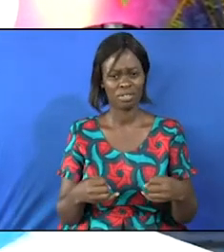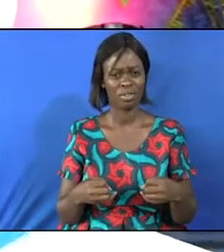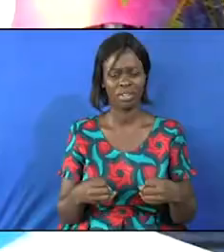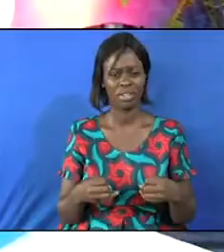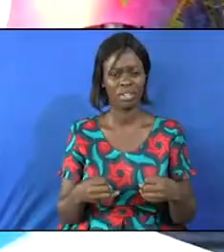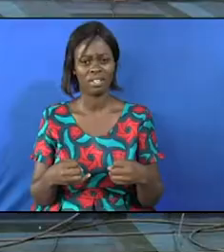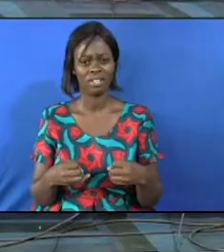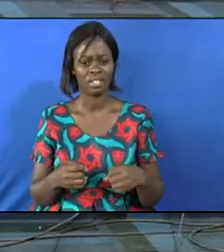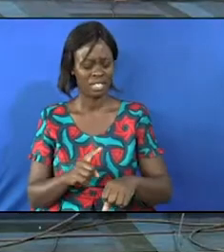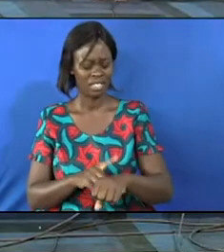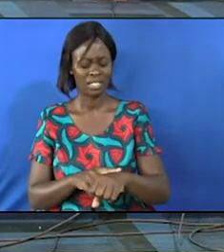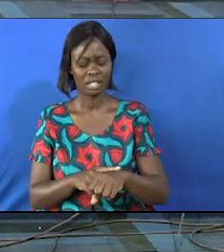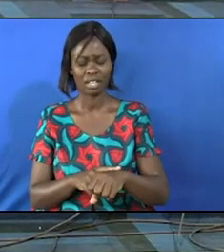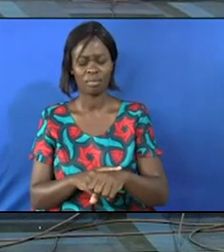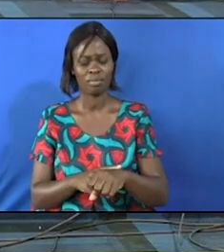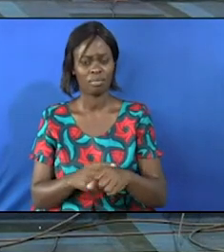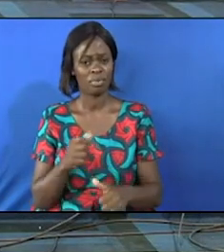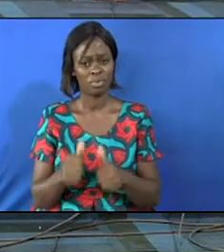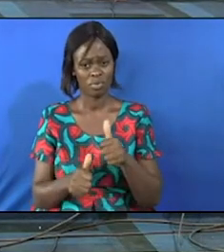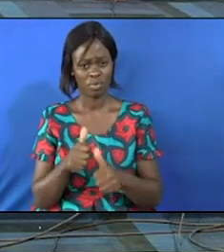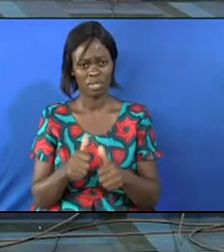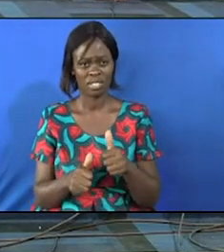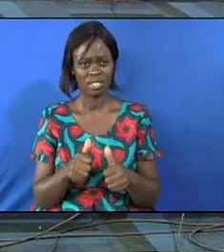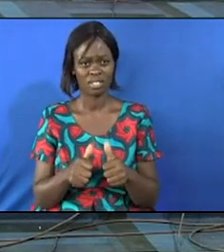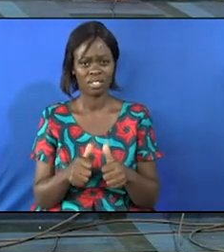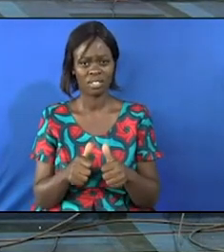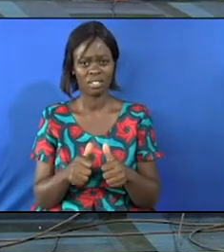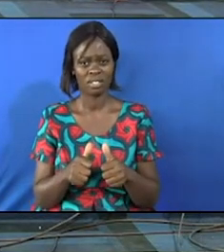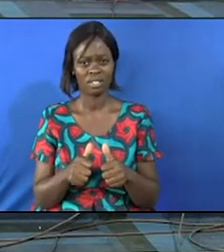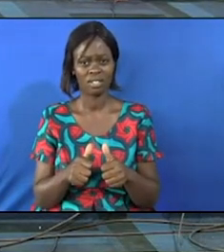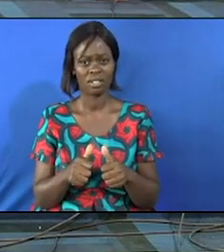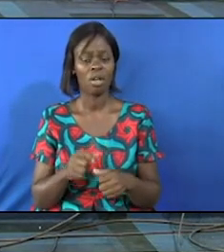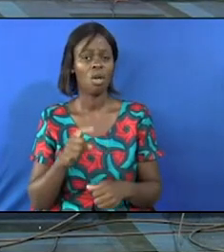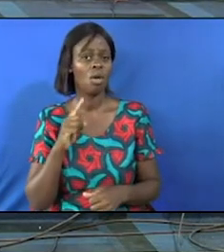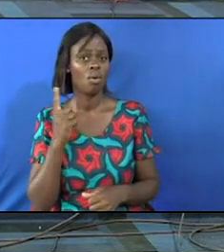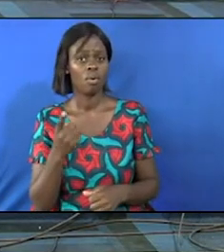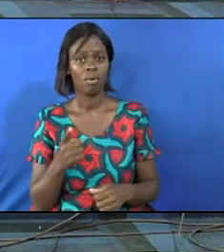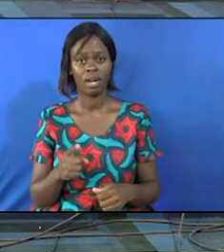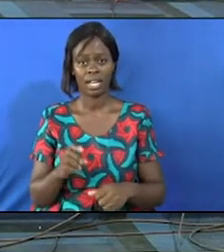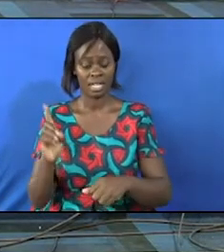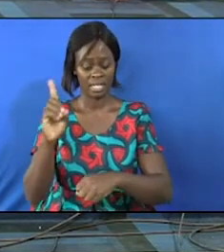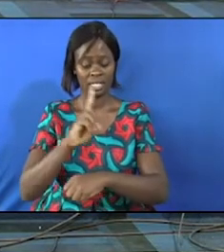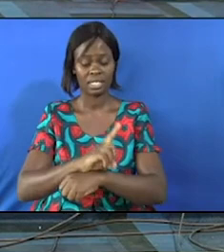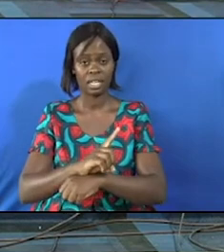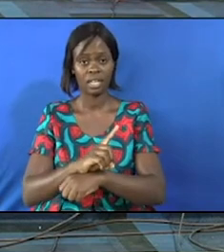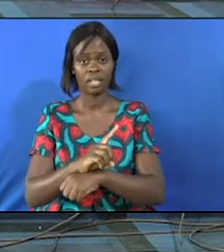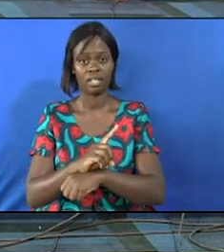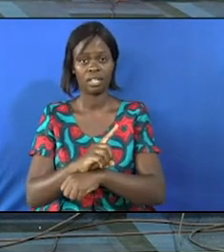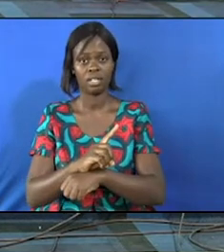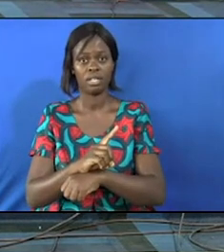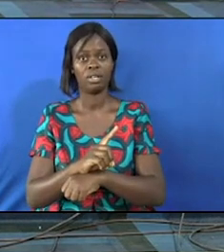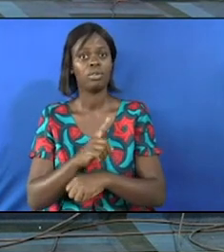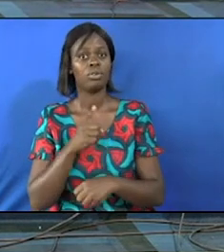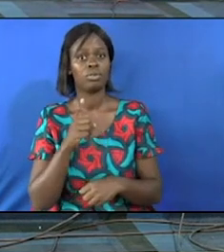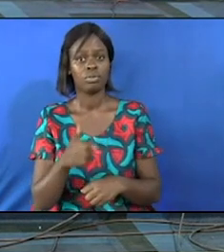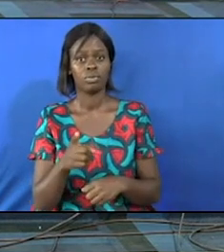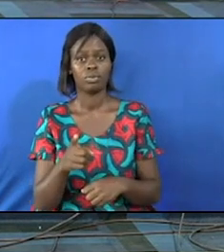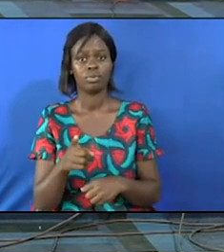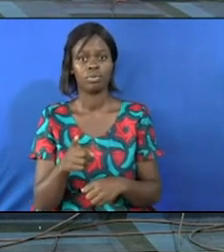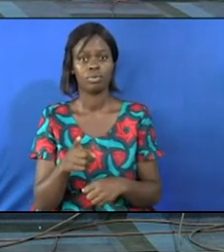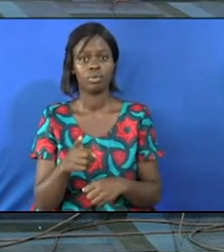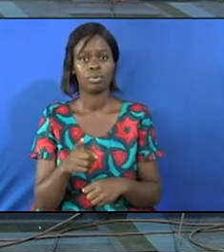you will lose it and it will fall apart right where it sits someday, just like your old bicycle.